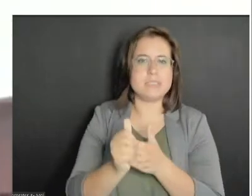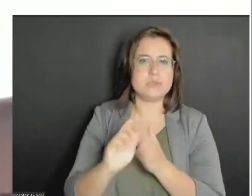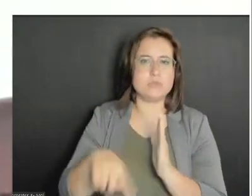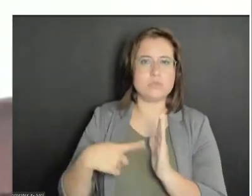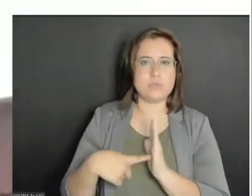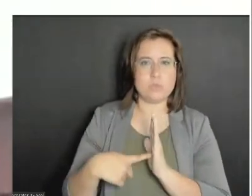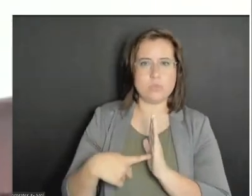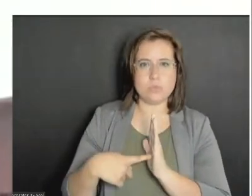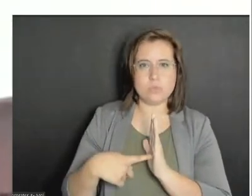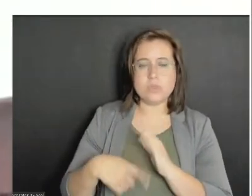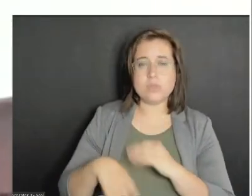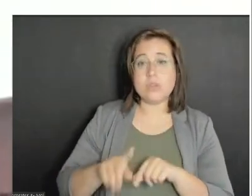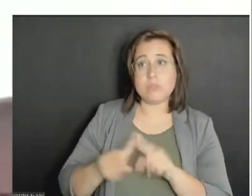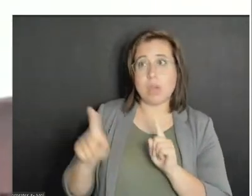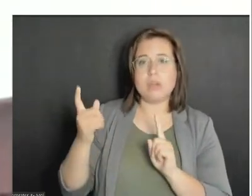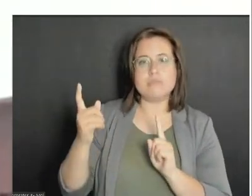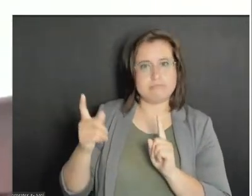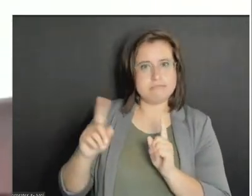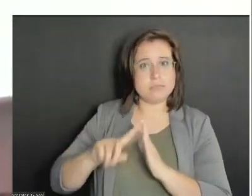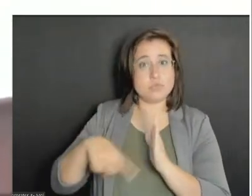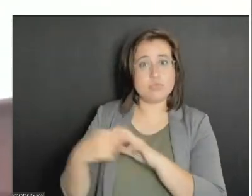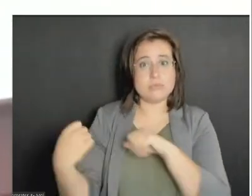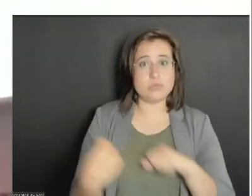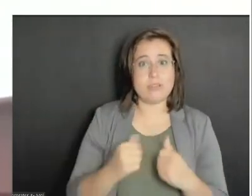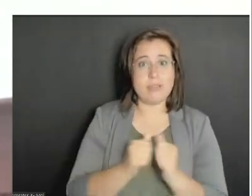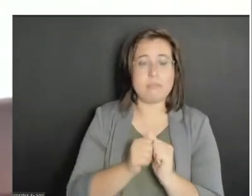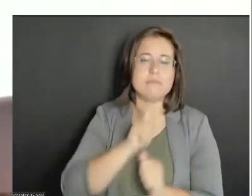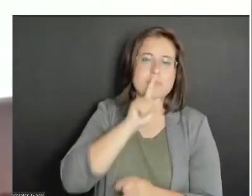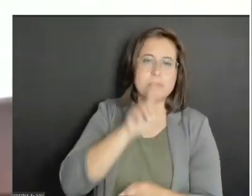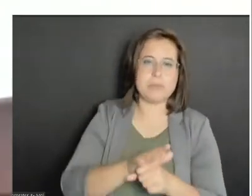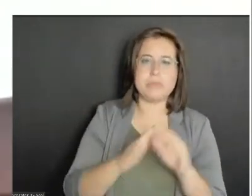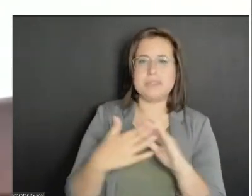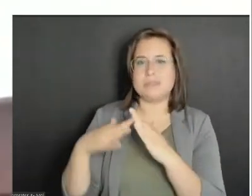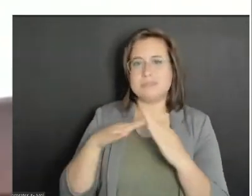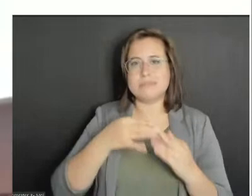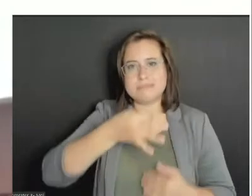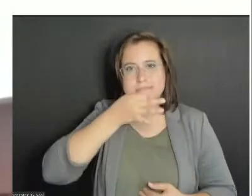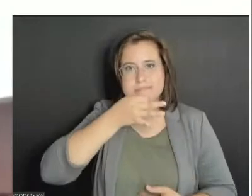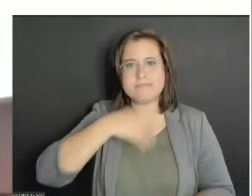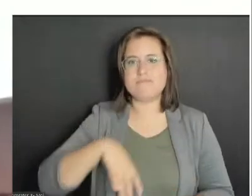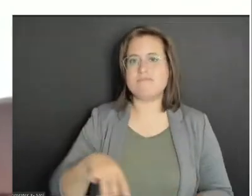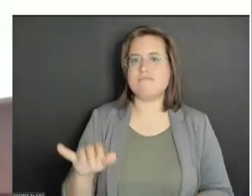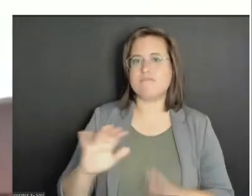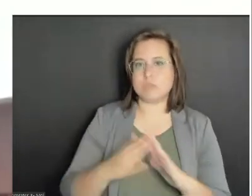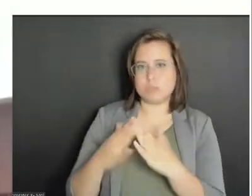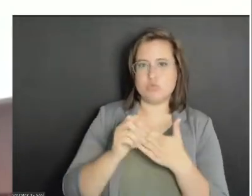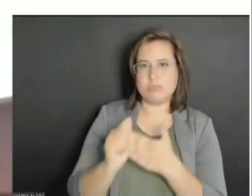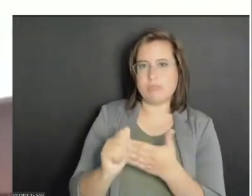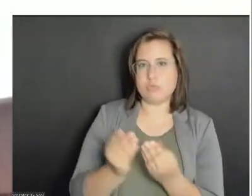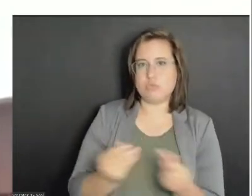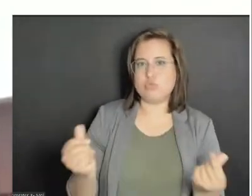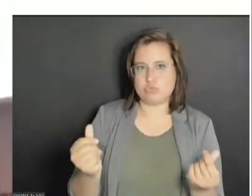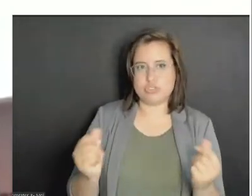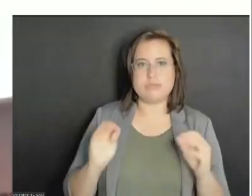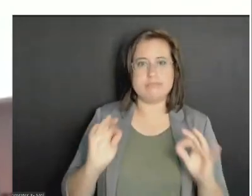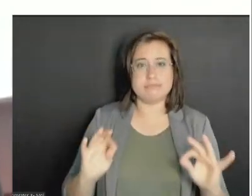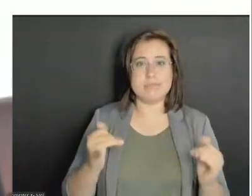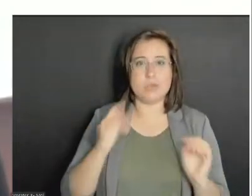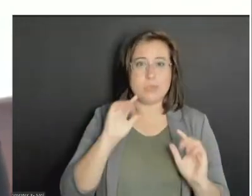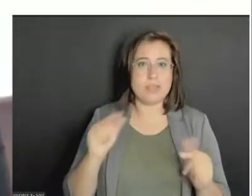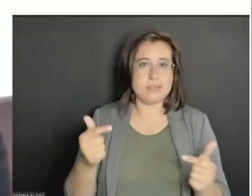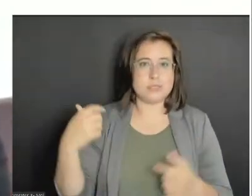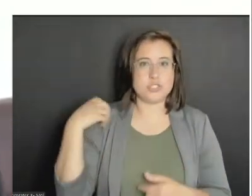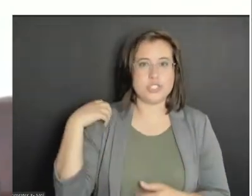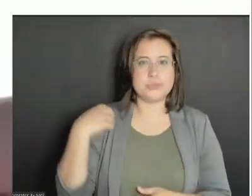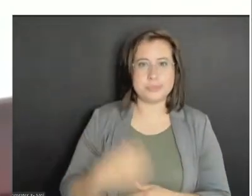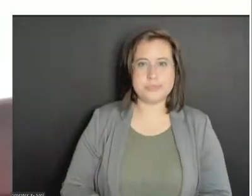that it is a role that is strengthened by its commitment to community expertise and community-led solutions. So with that, I'm going to hand it over to our chair